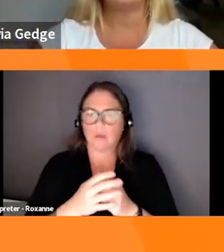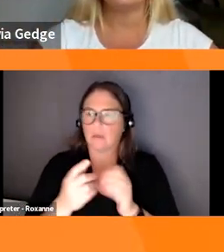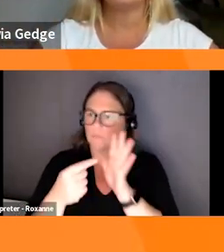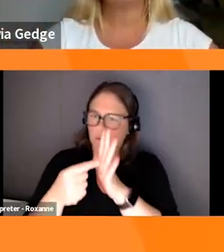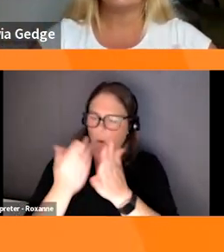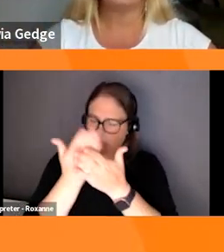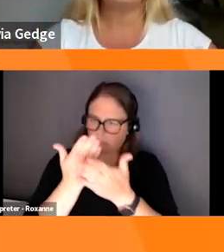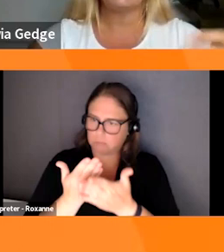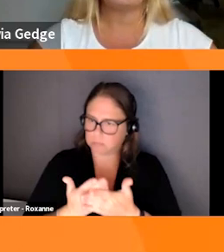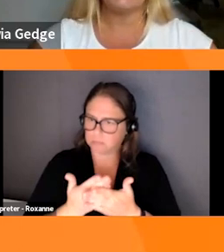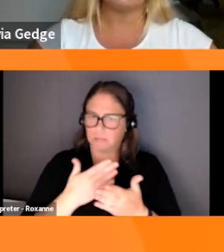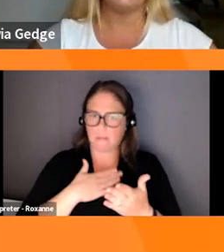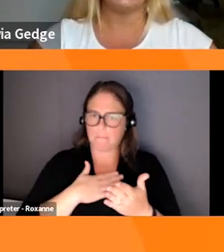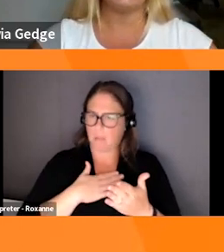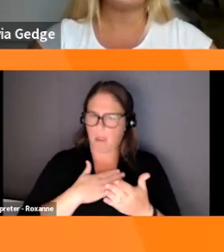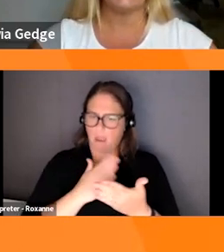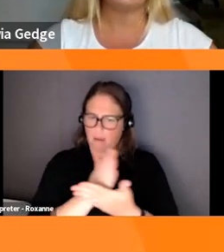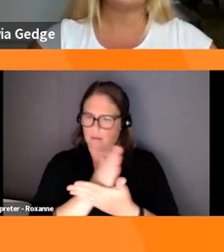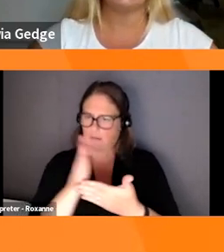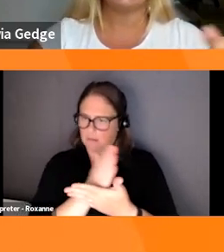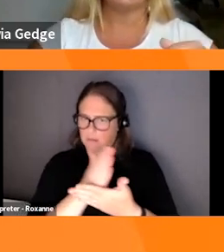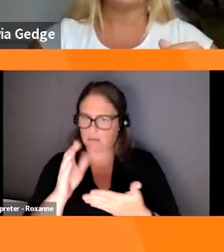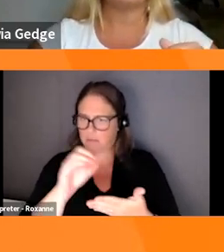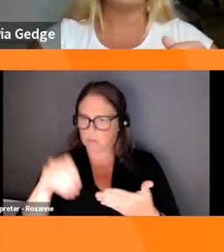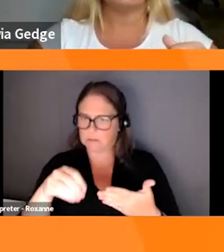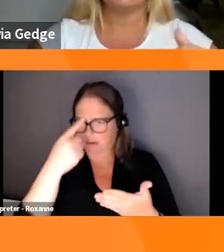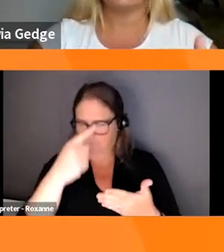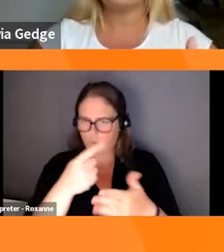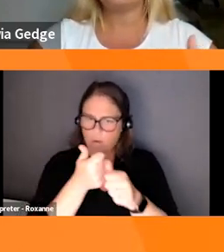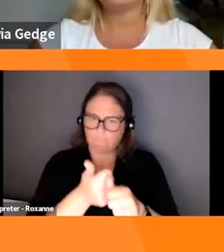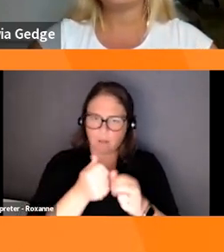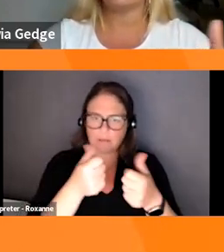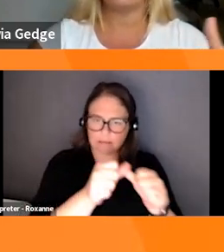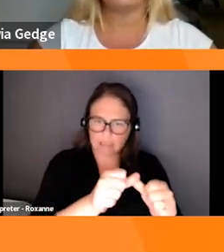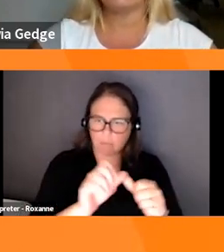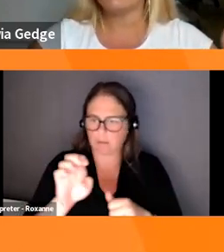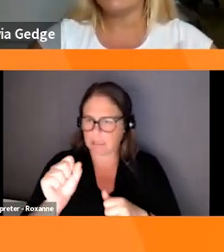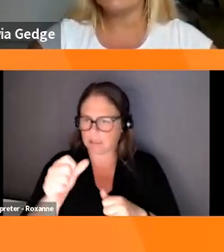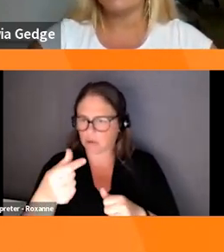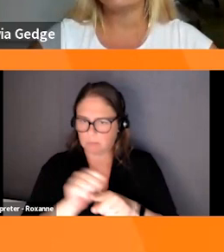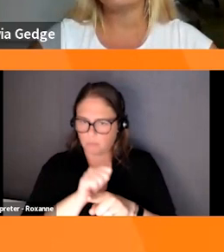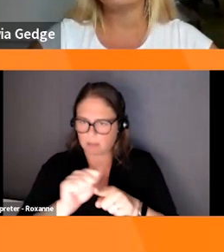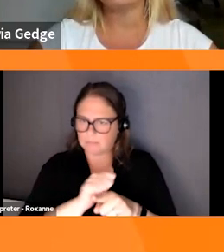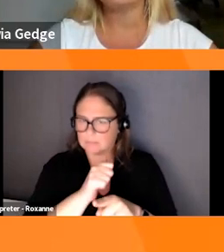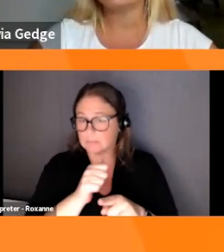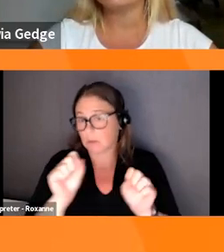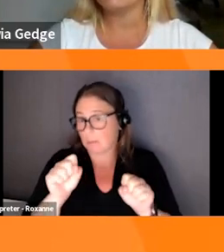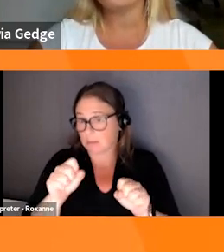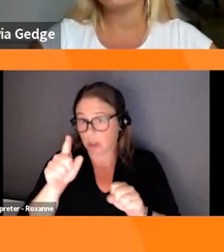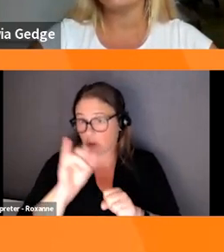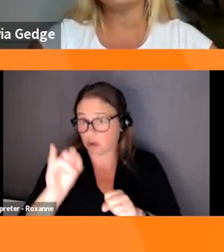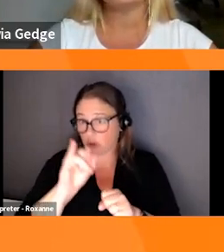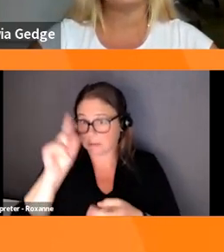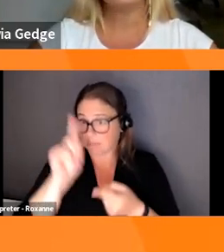ESG score can help you get better insurance rates, and it can help you being that one company selected for